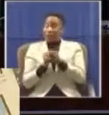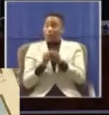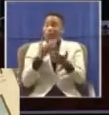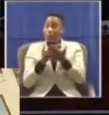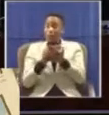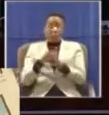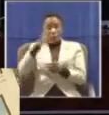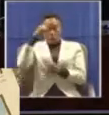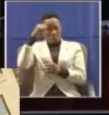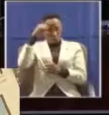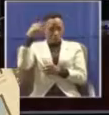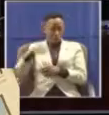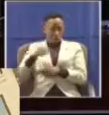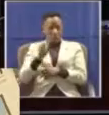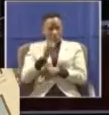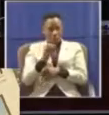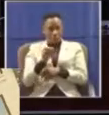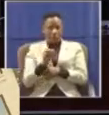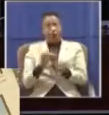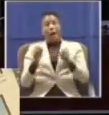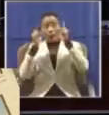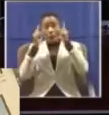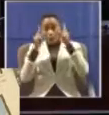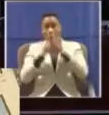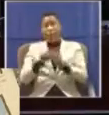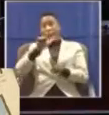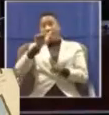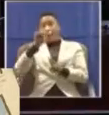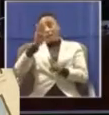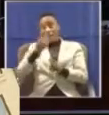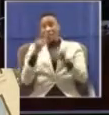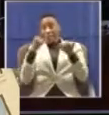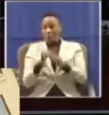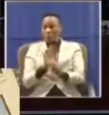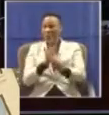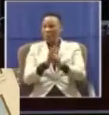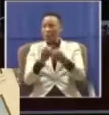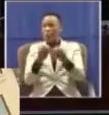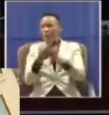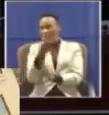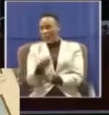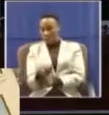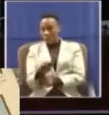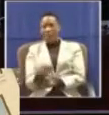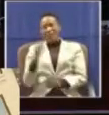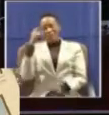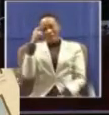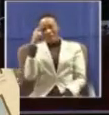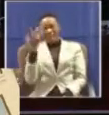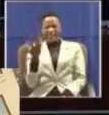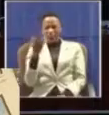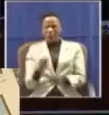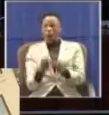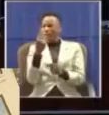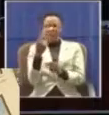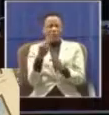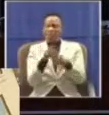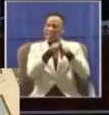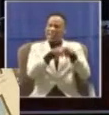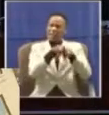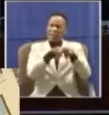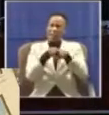are aware of the laboratories that are under severe pressure, and one can imagine the multiplication of tests that they